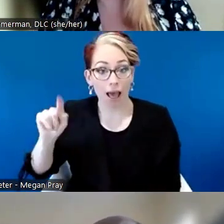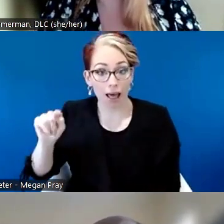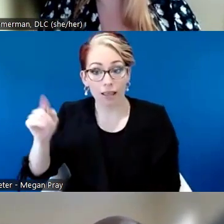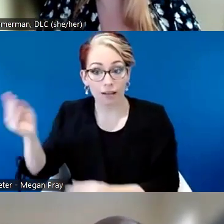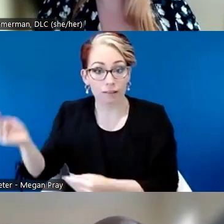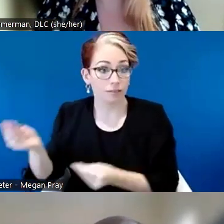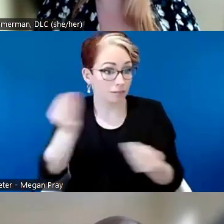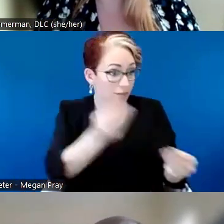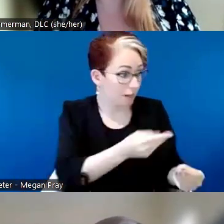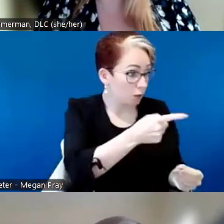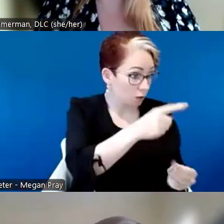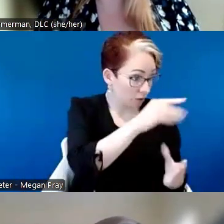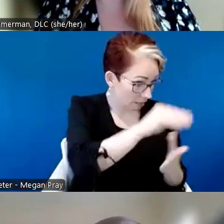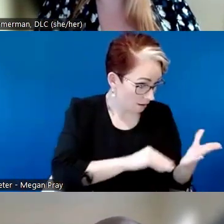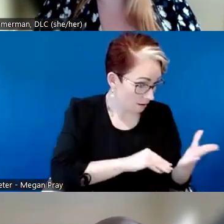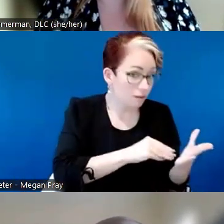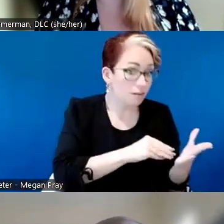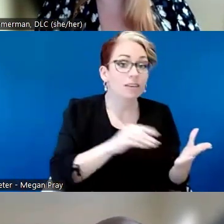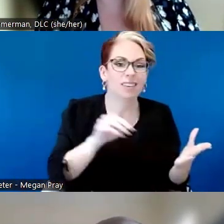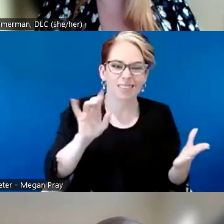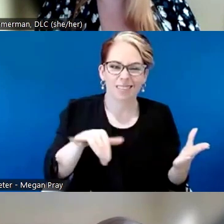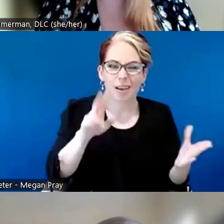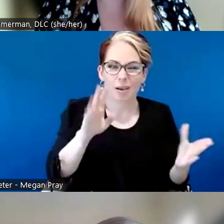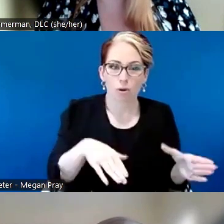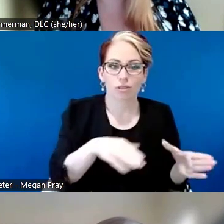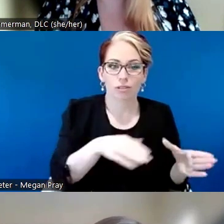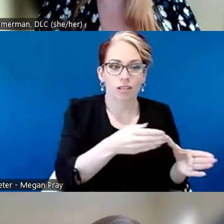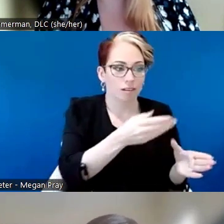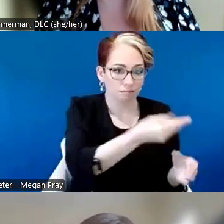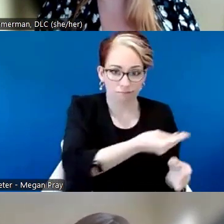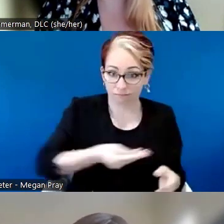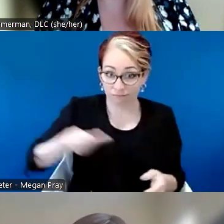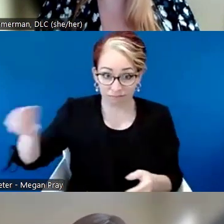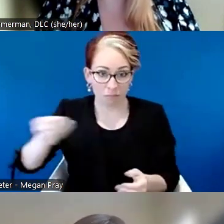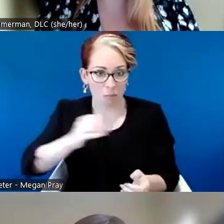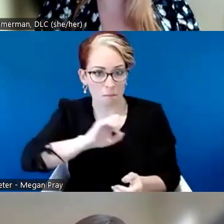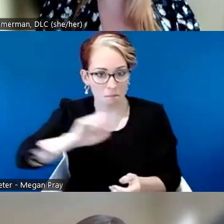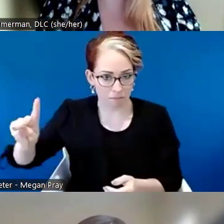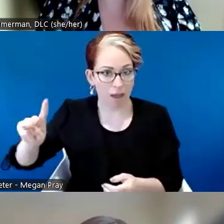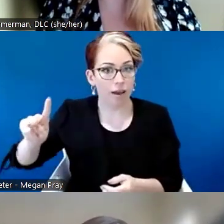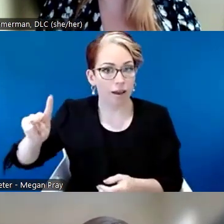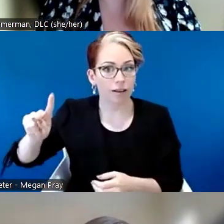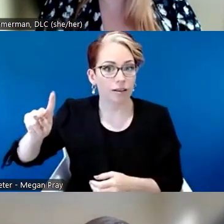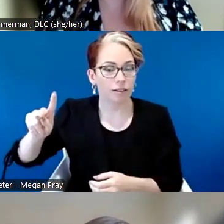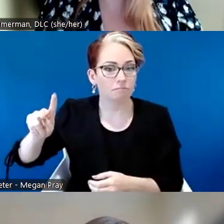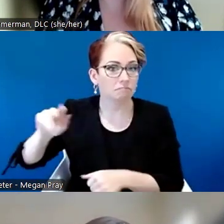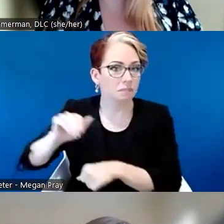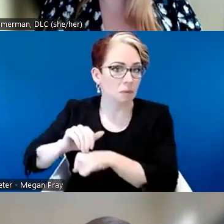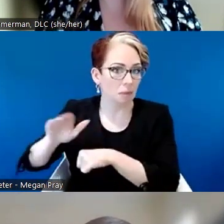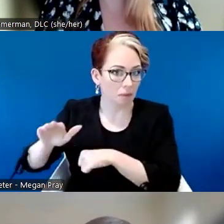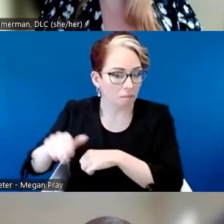your ballot, and then they can return your ballot for you by the close of the polls on election day.